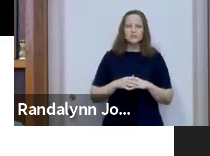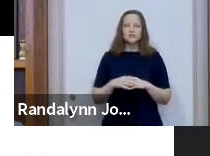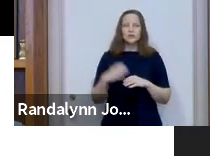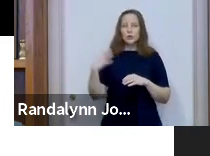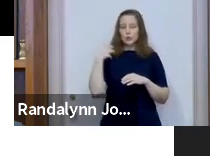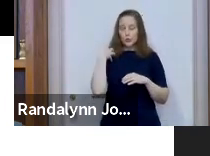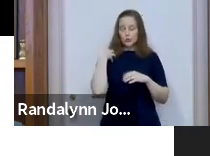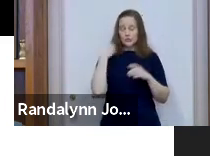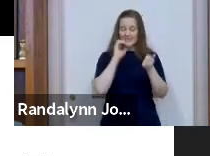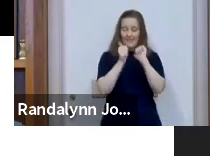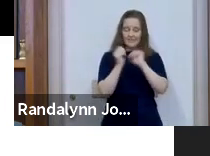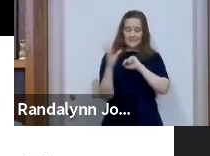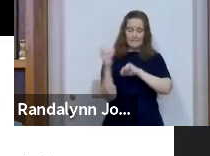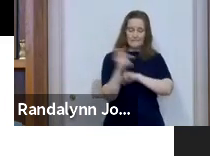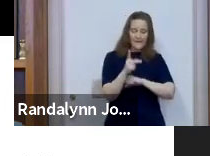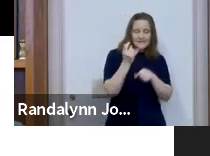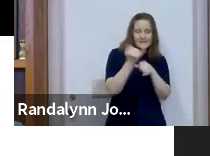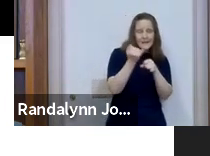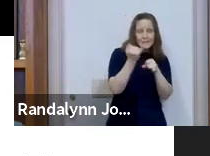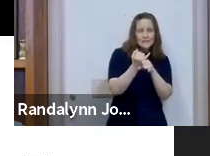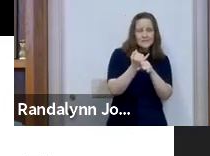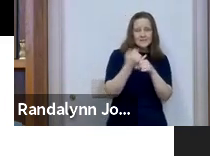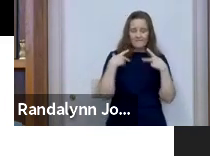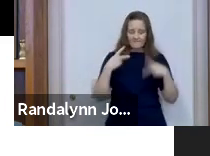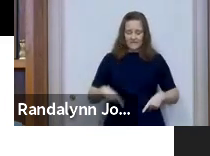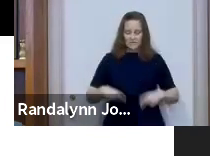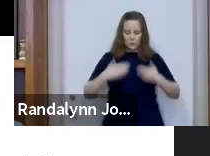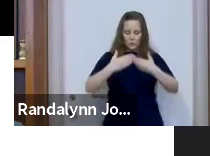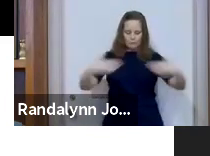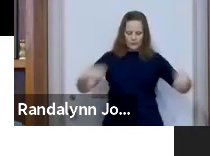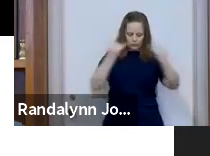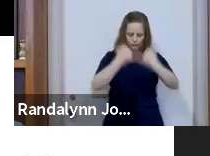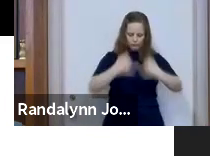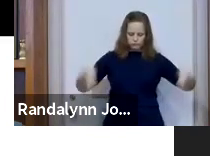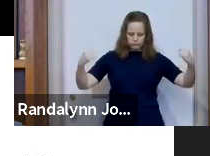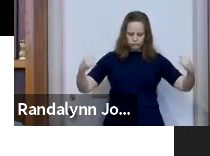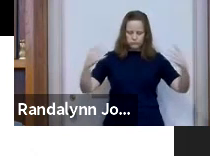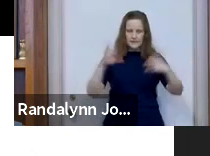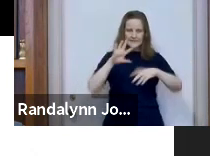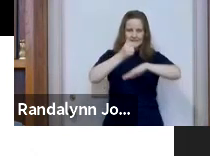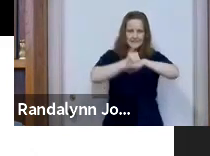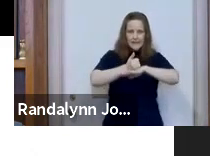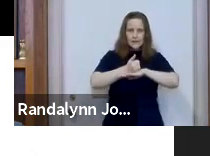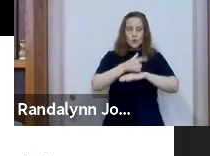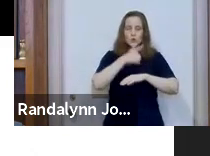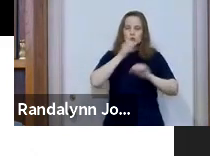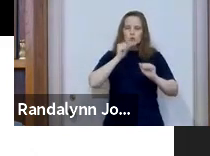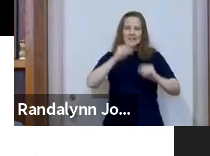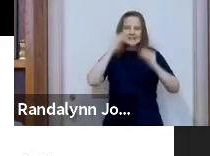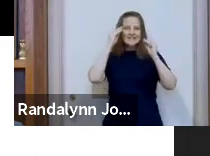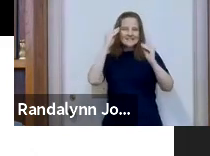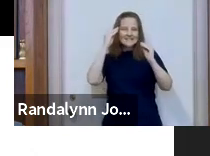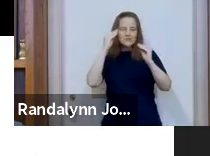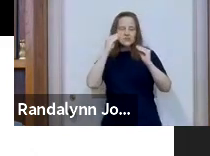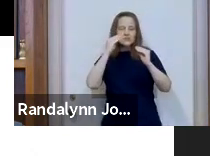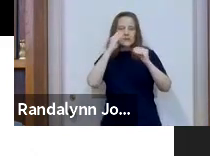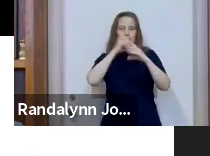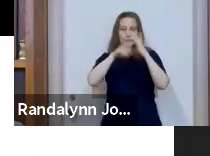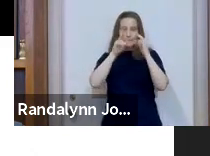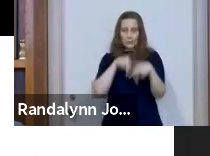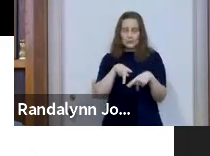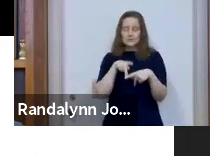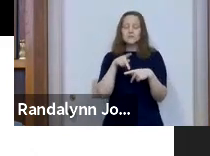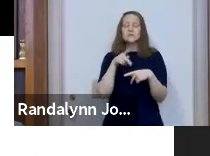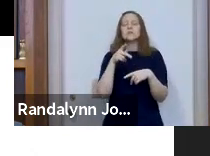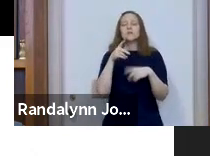and student athletes returned to campus, physical barriers have been put in place, we began to determine who can teach and be on campus in person, we've had